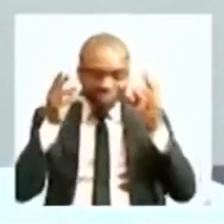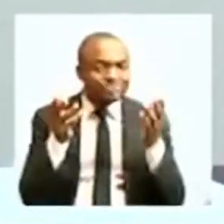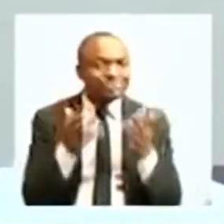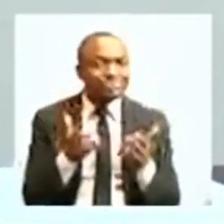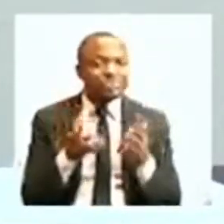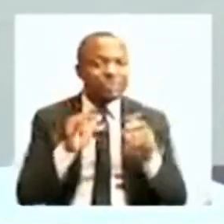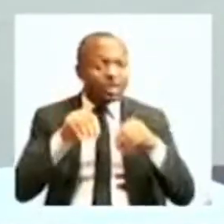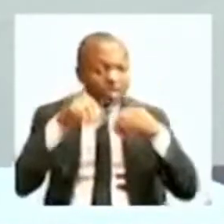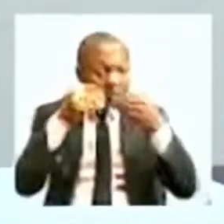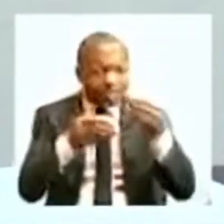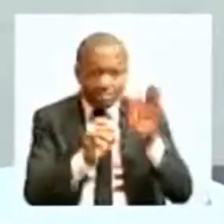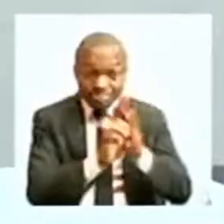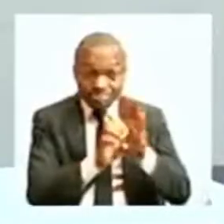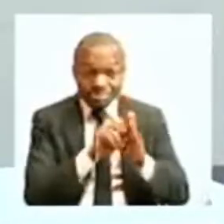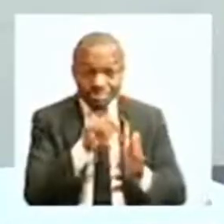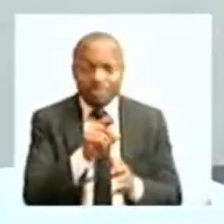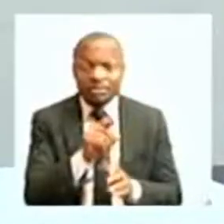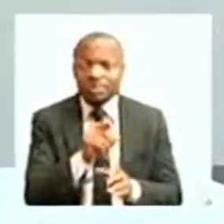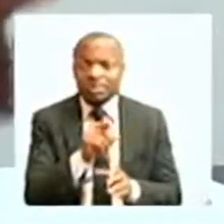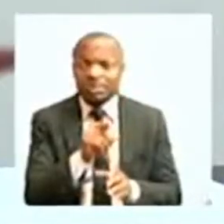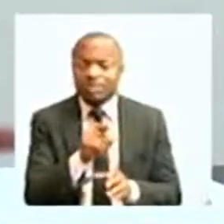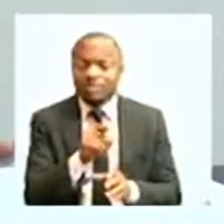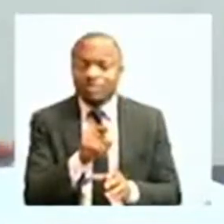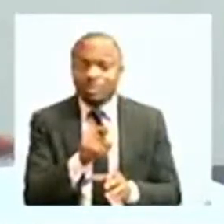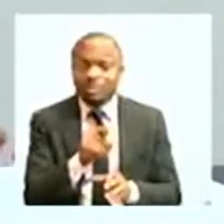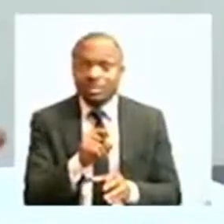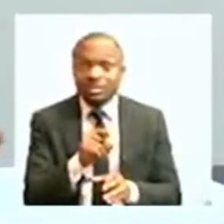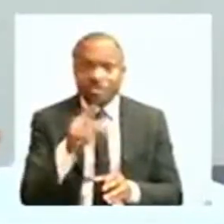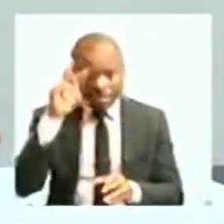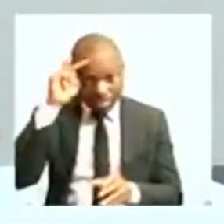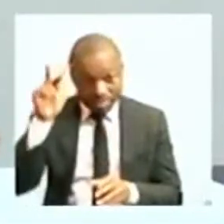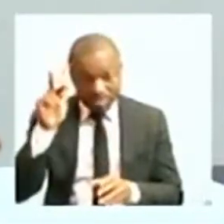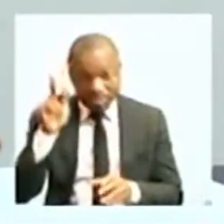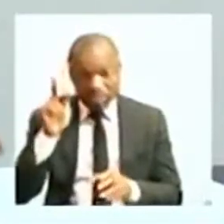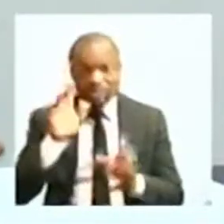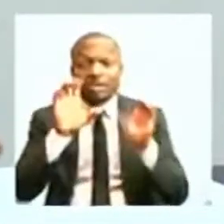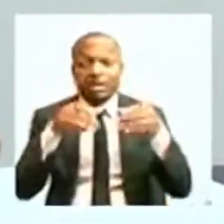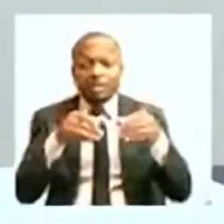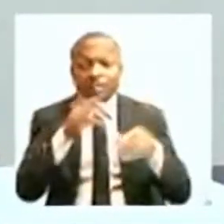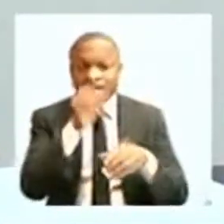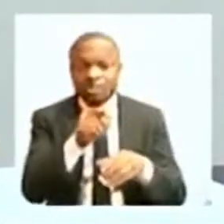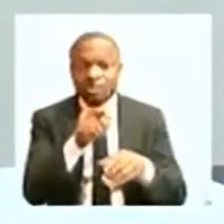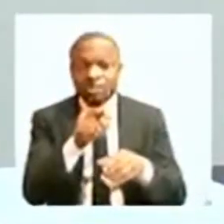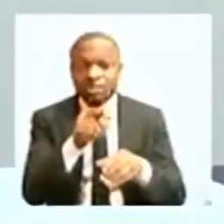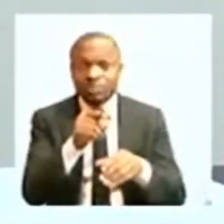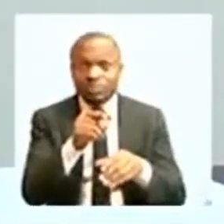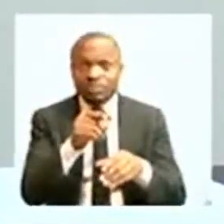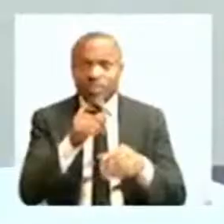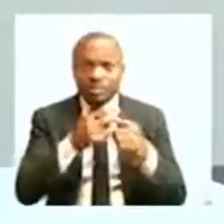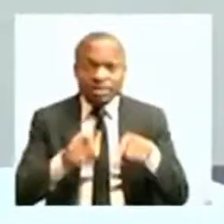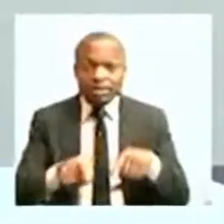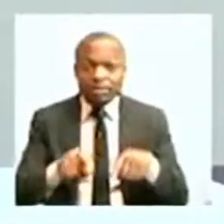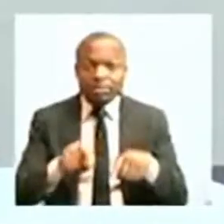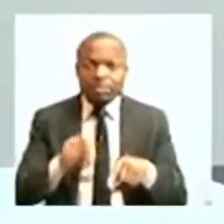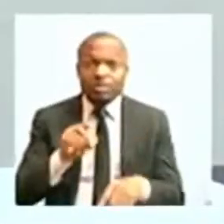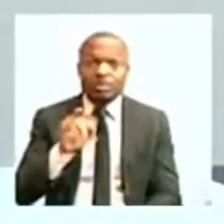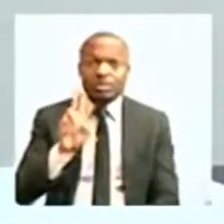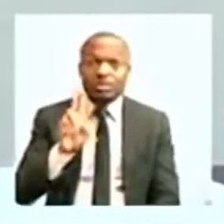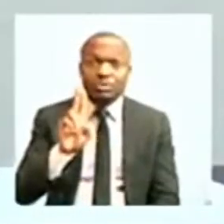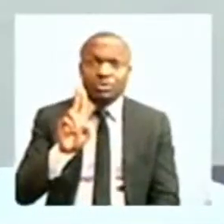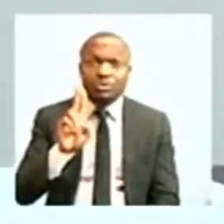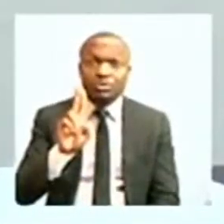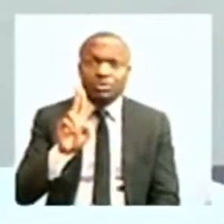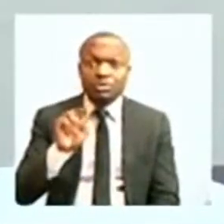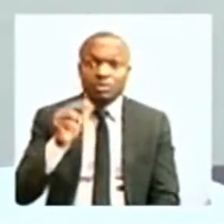We give them an example of that civic center in Osaka or Okitwe City Council buildings, those which are done by UNIP time. Can you compare with what we are doing